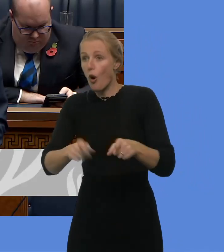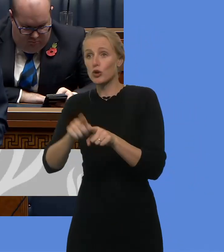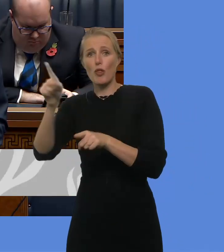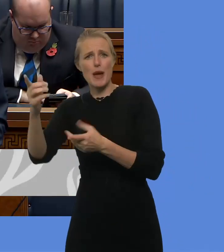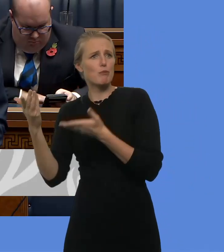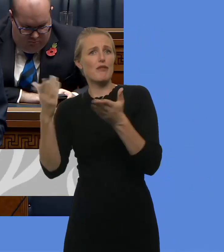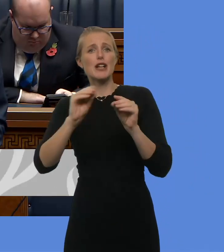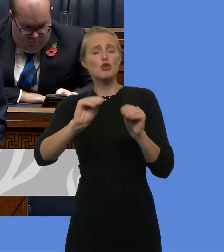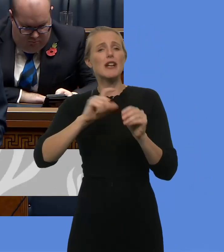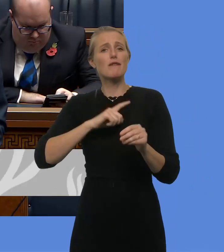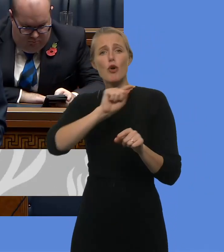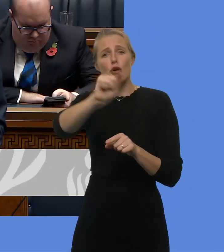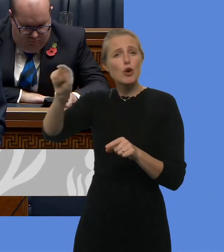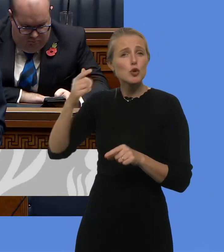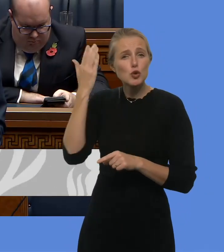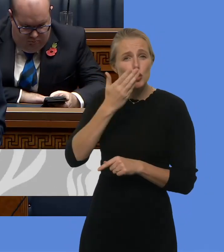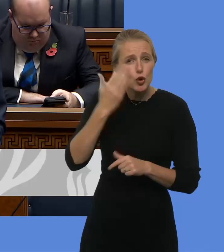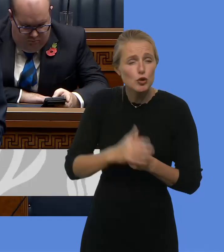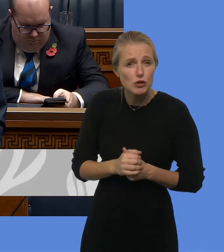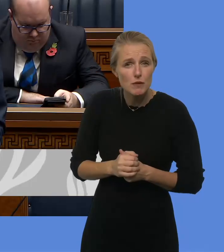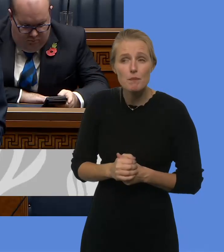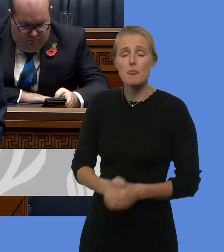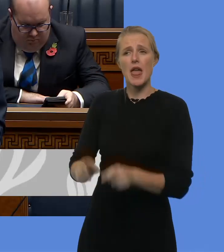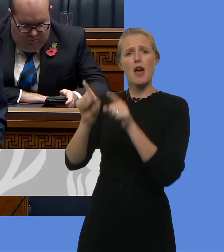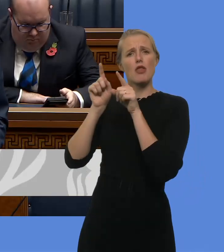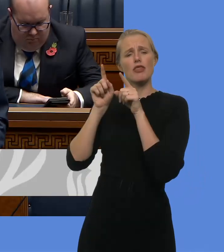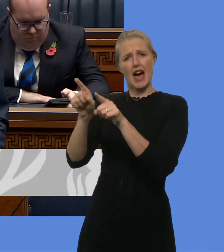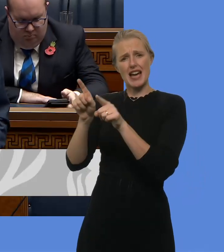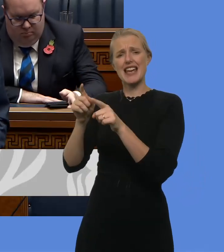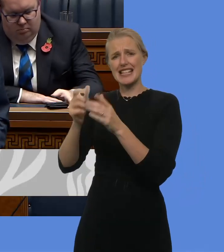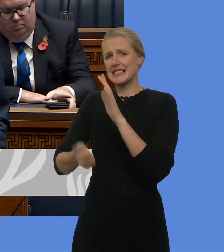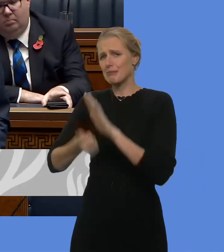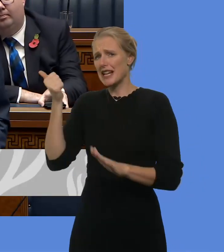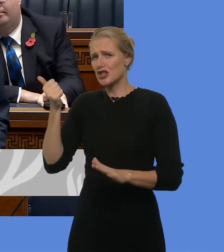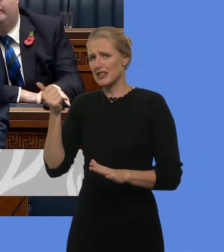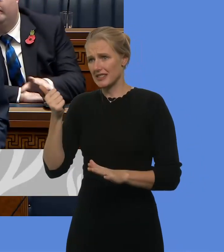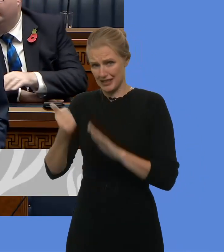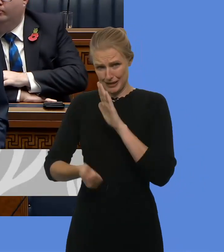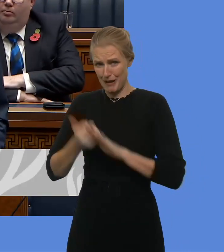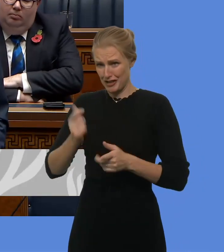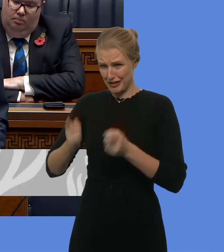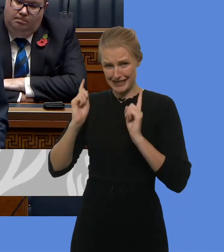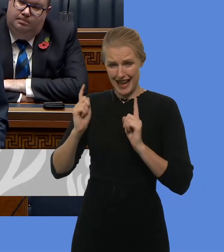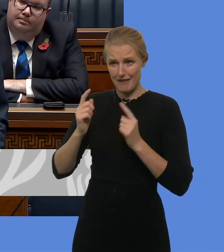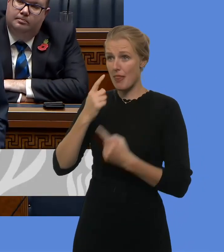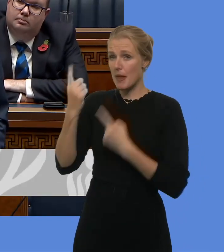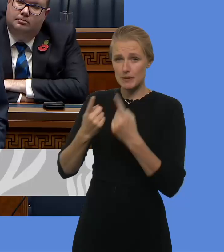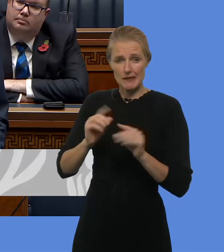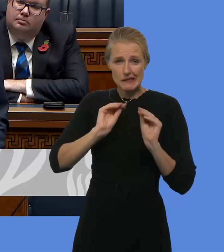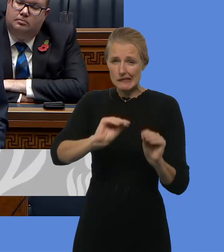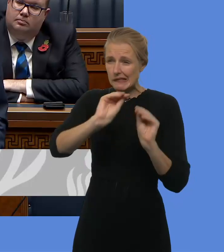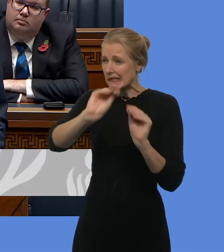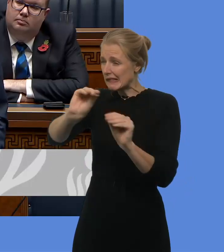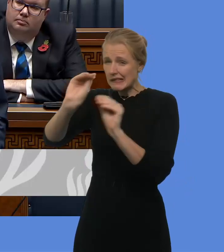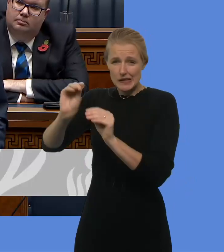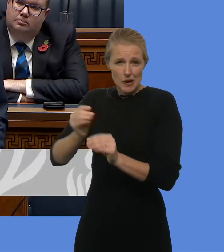The specialist support we are discussing today is carried out by specialist staff in schools and by sensory service staff who deliver individually tailored